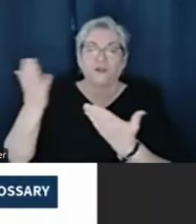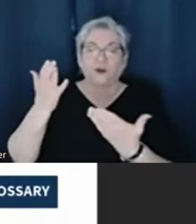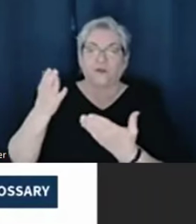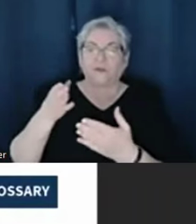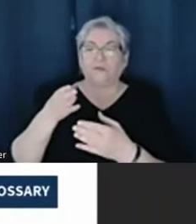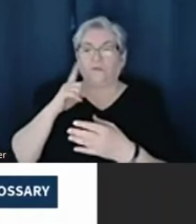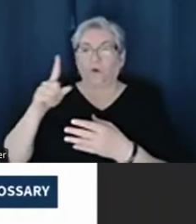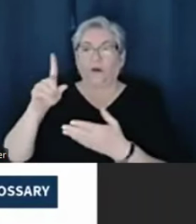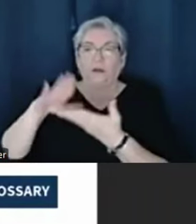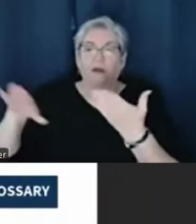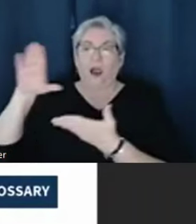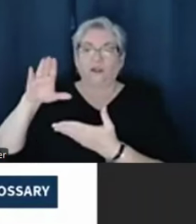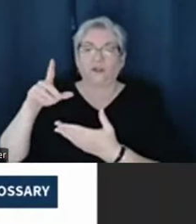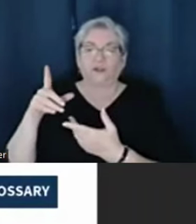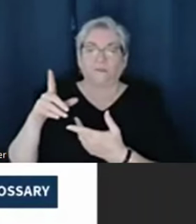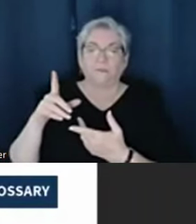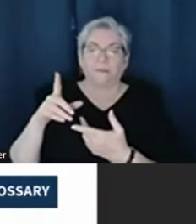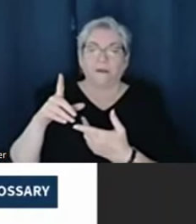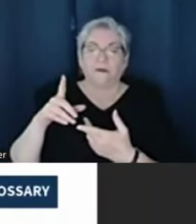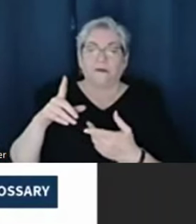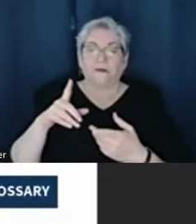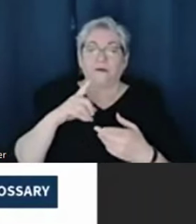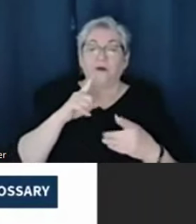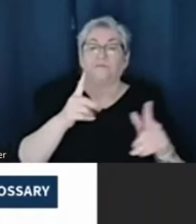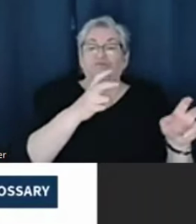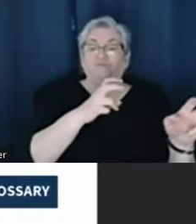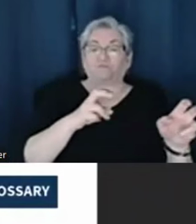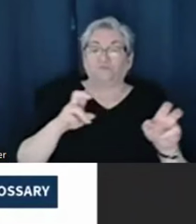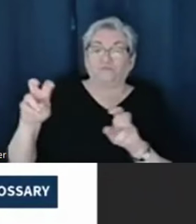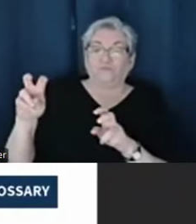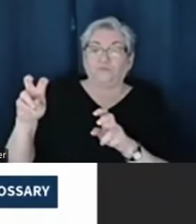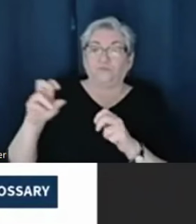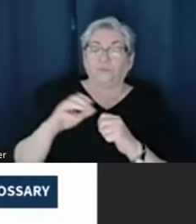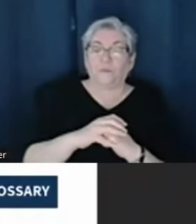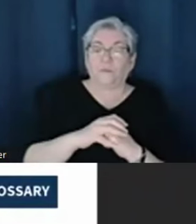once the secondary transition services and graduation have happened.